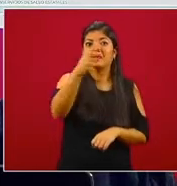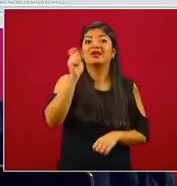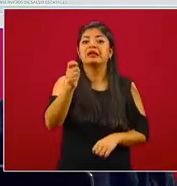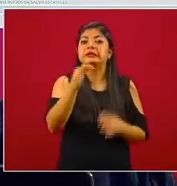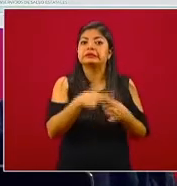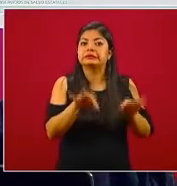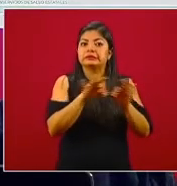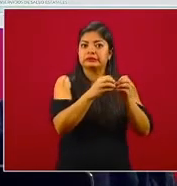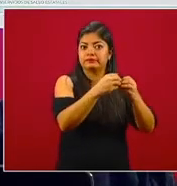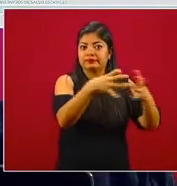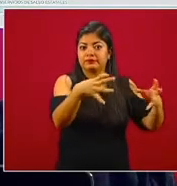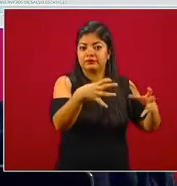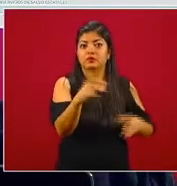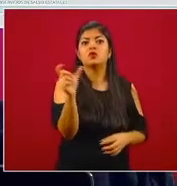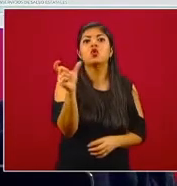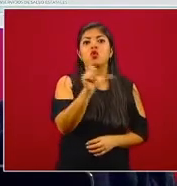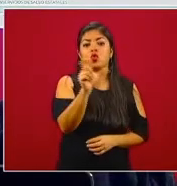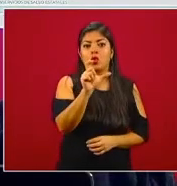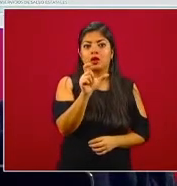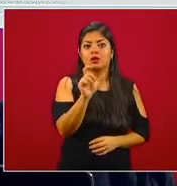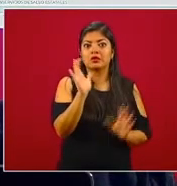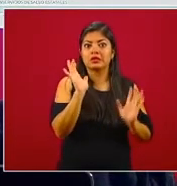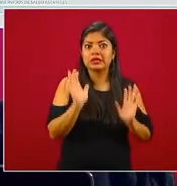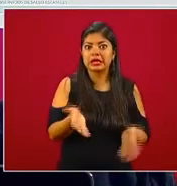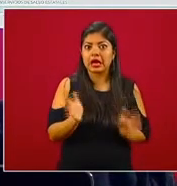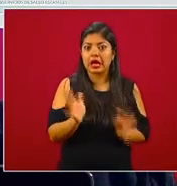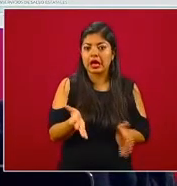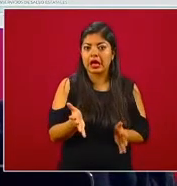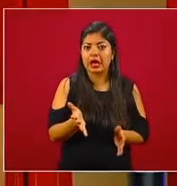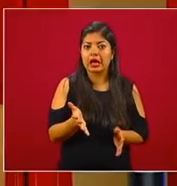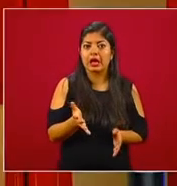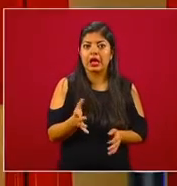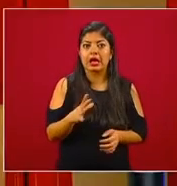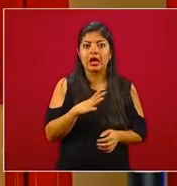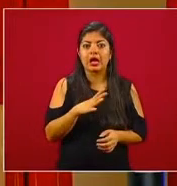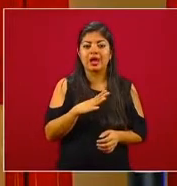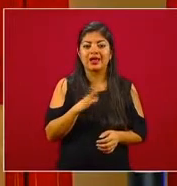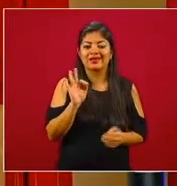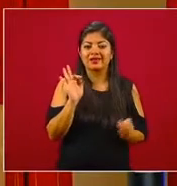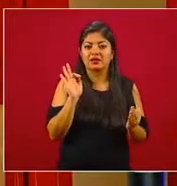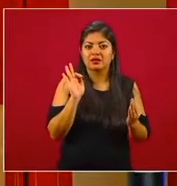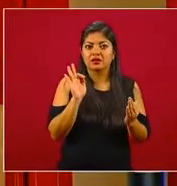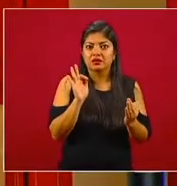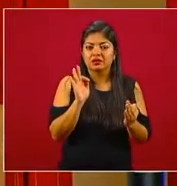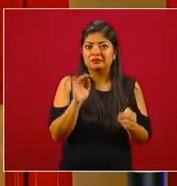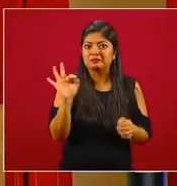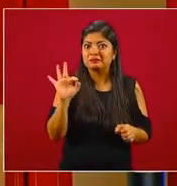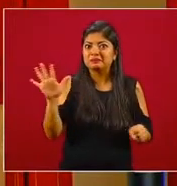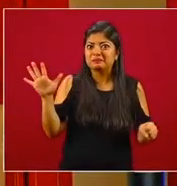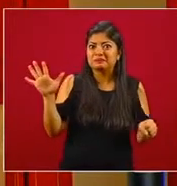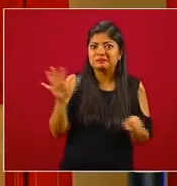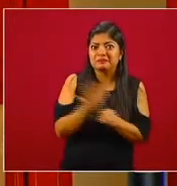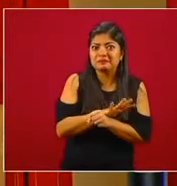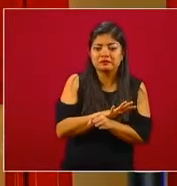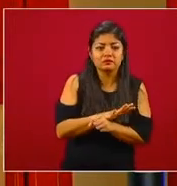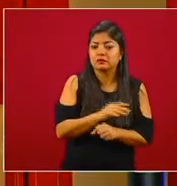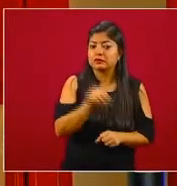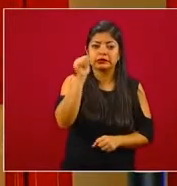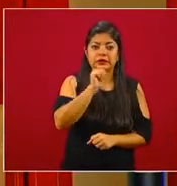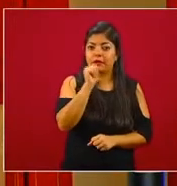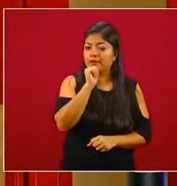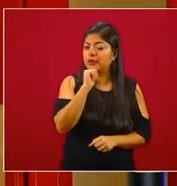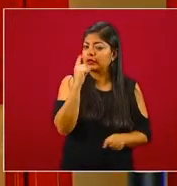expansión. We have Cuando been nos saying estamos this in the acercando different a states. un uso Sorry, que expansion. pudiera When we llegar are al riesgo de closing saturar, generalmente tenemos como in